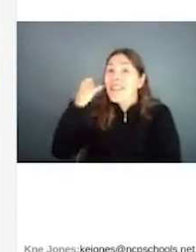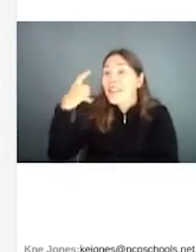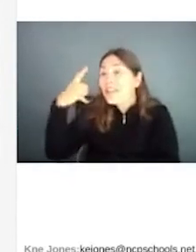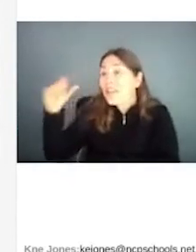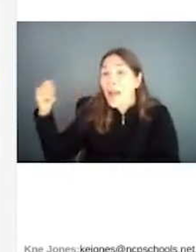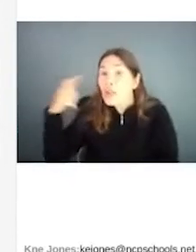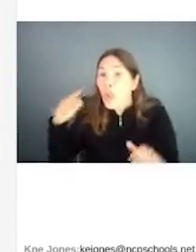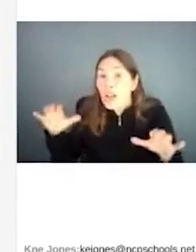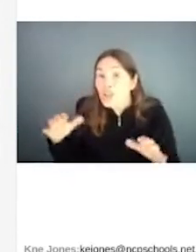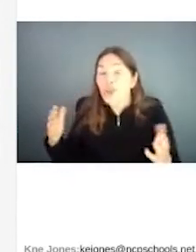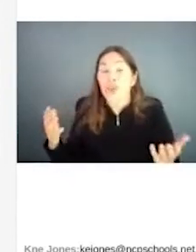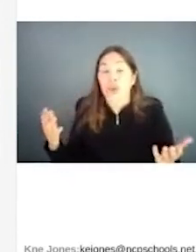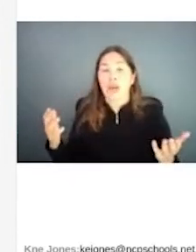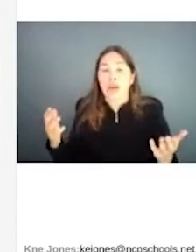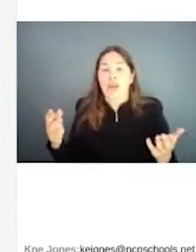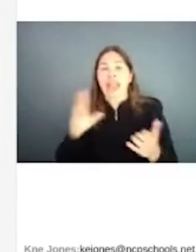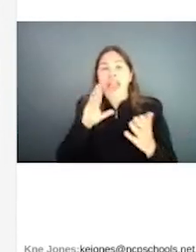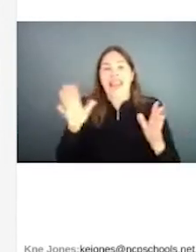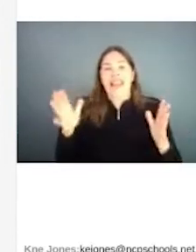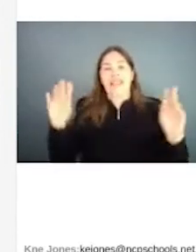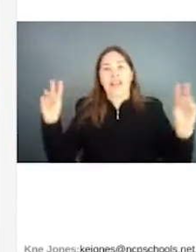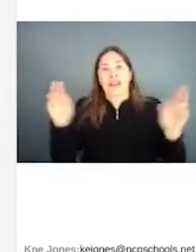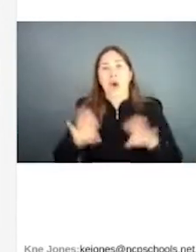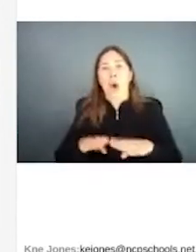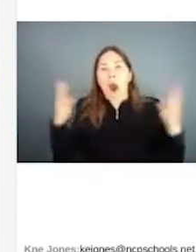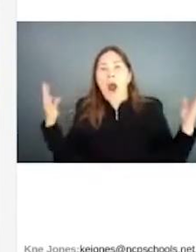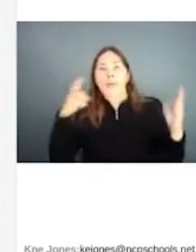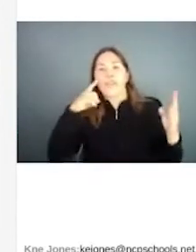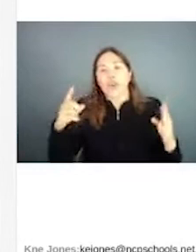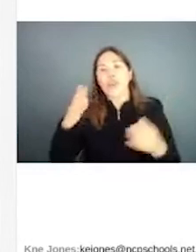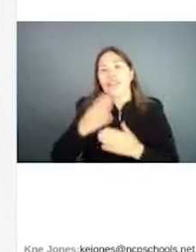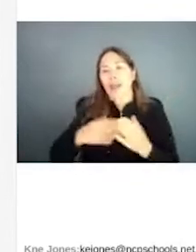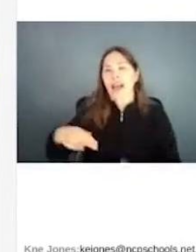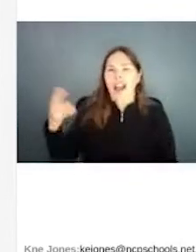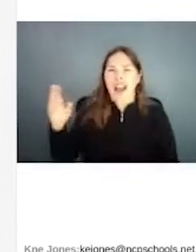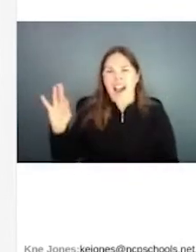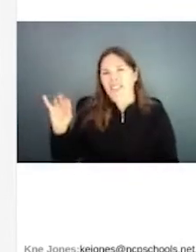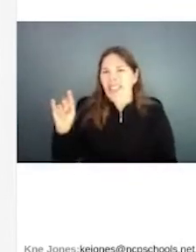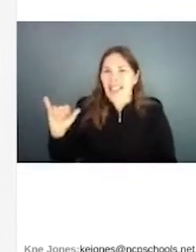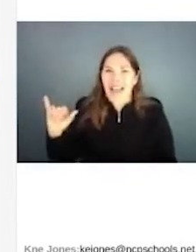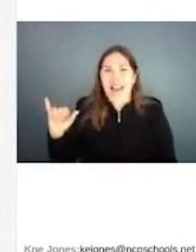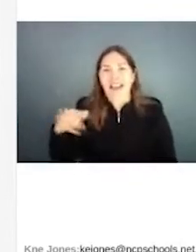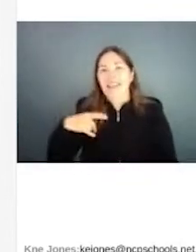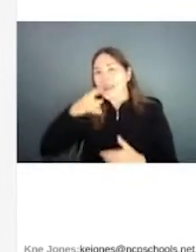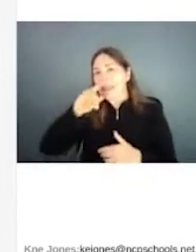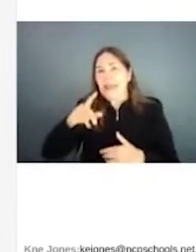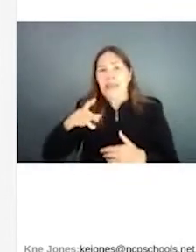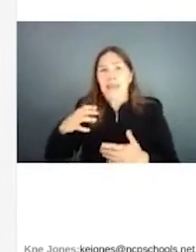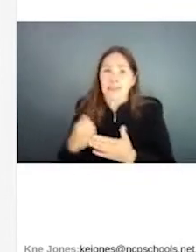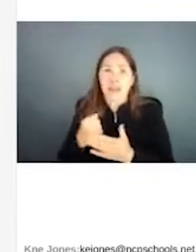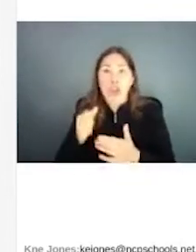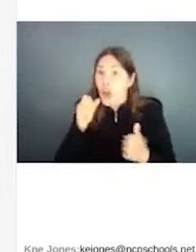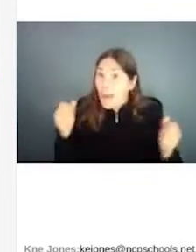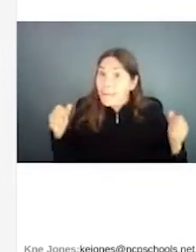do. And it leaves the door open for maybe your high-flying kids. And I got to tell you, not many take me up on it,